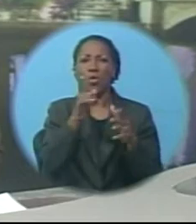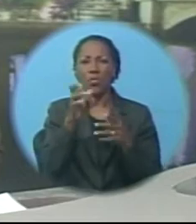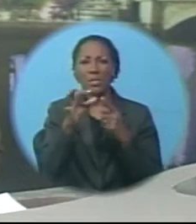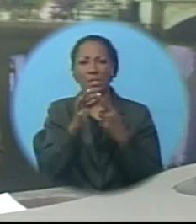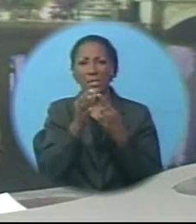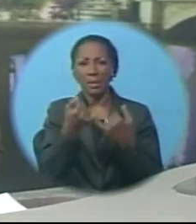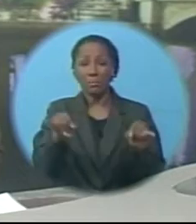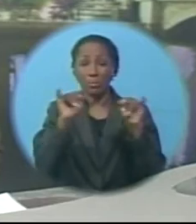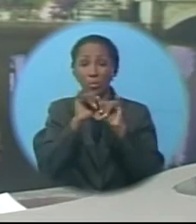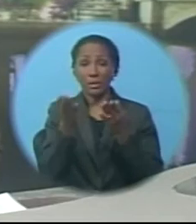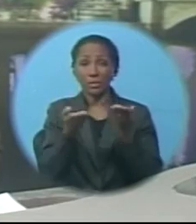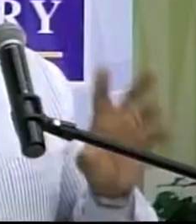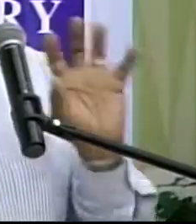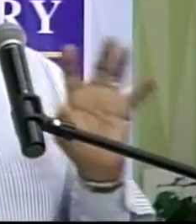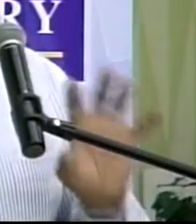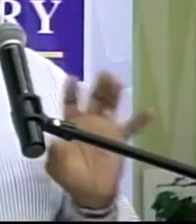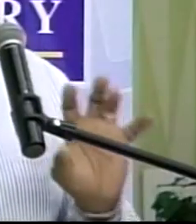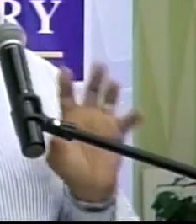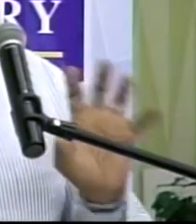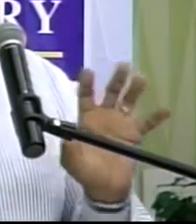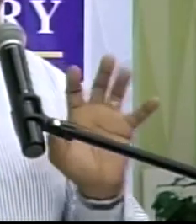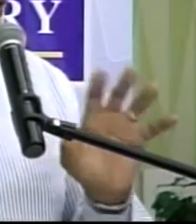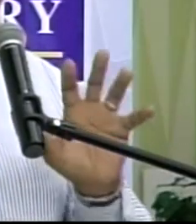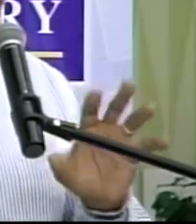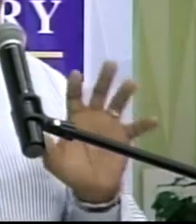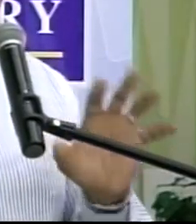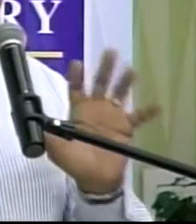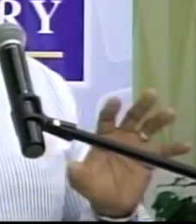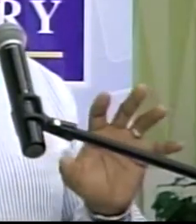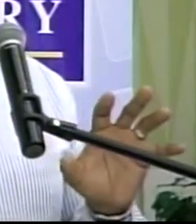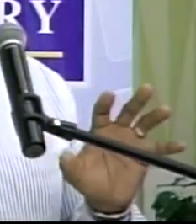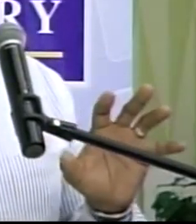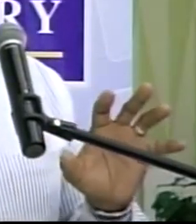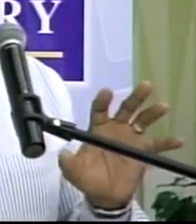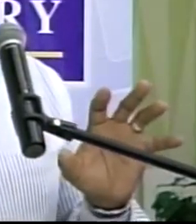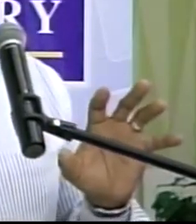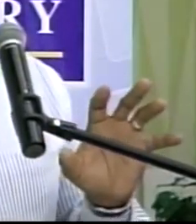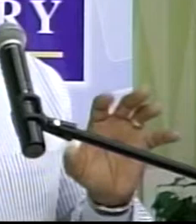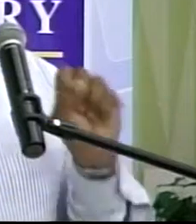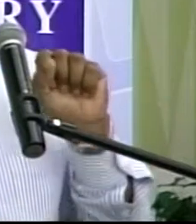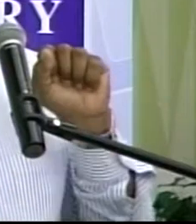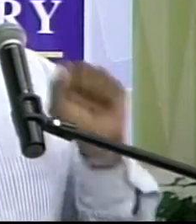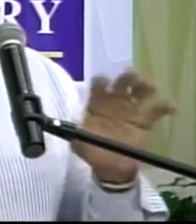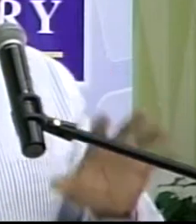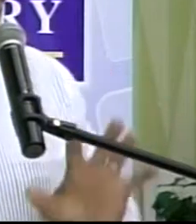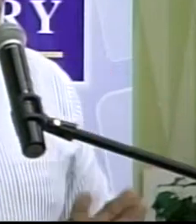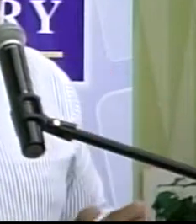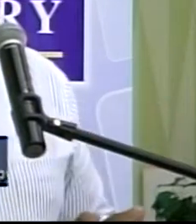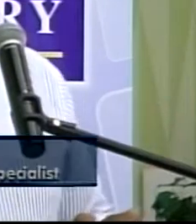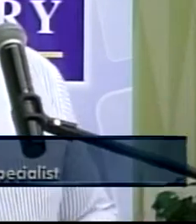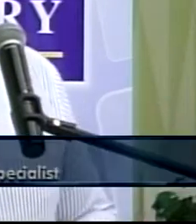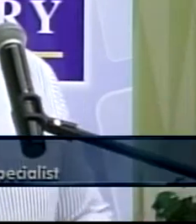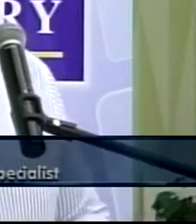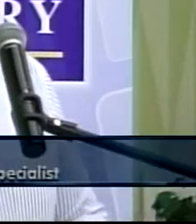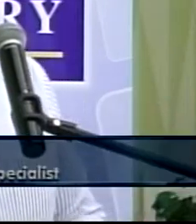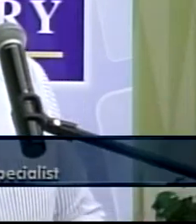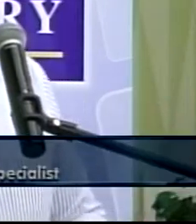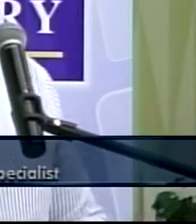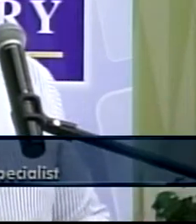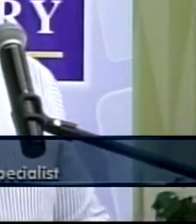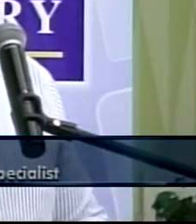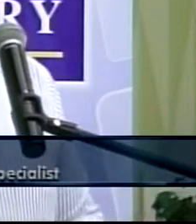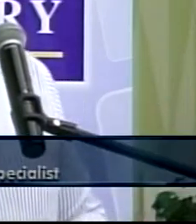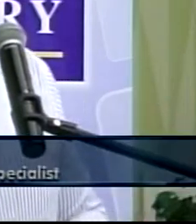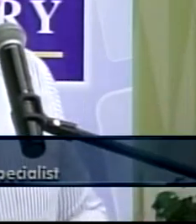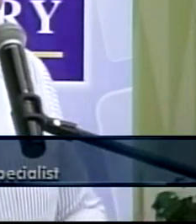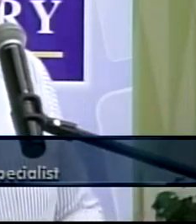essential services. How many of you have staff who travel by bus? If you have staff who travel by bus and you